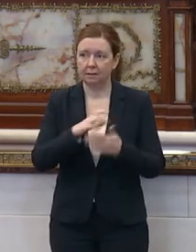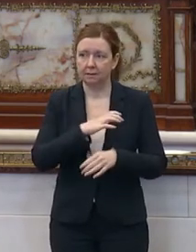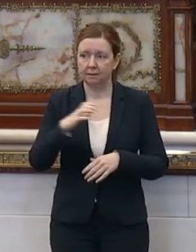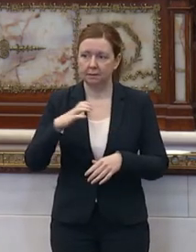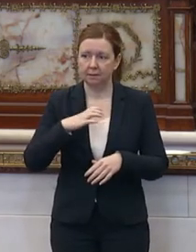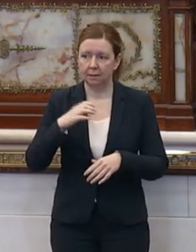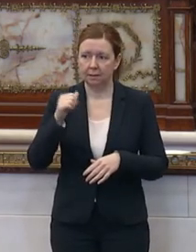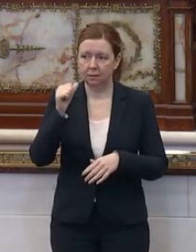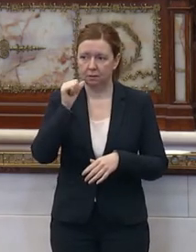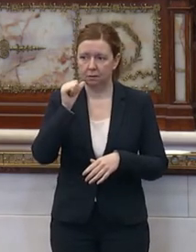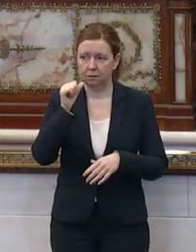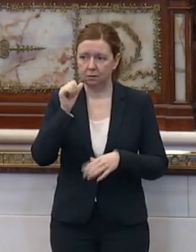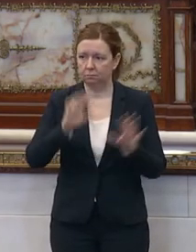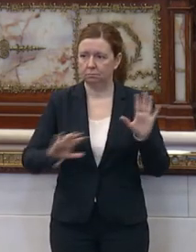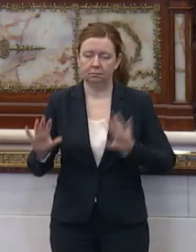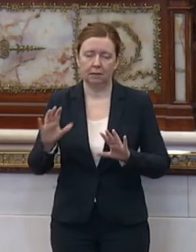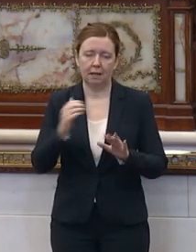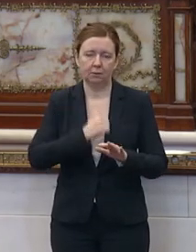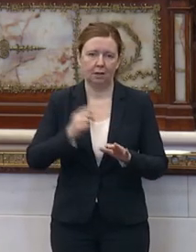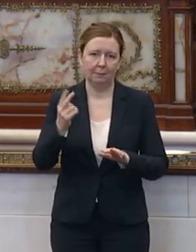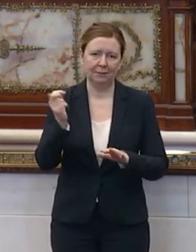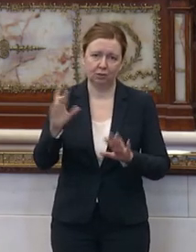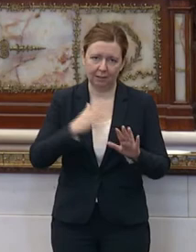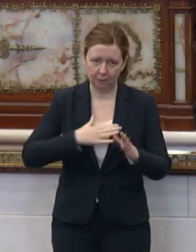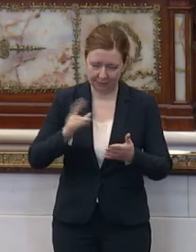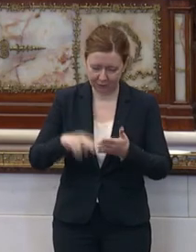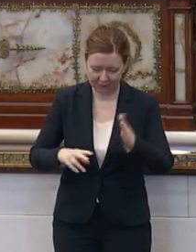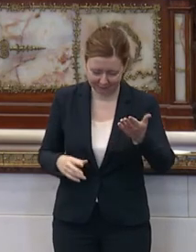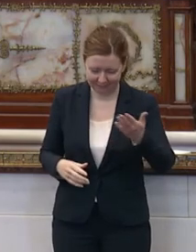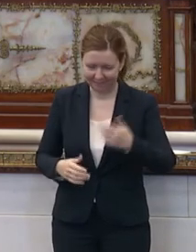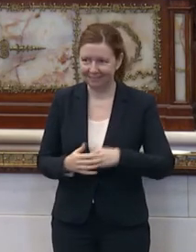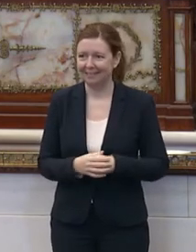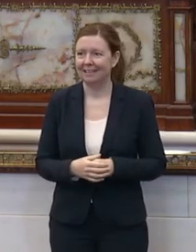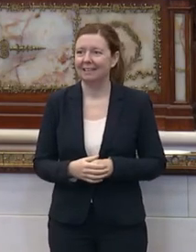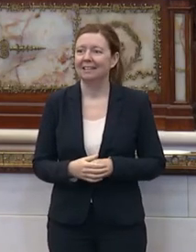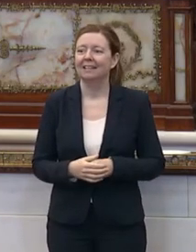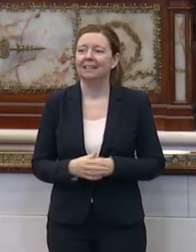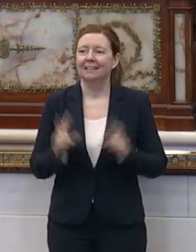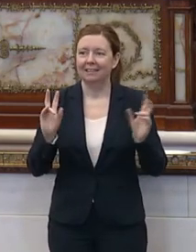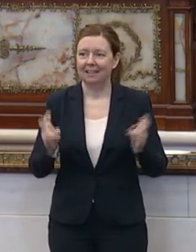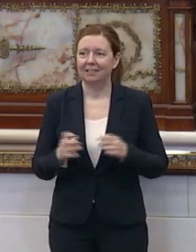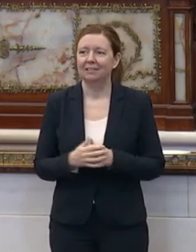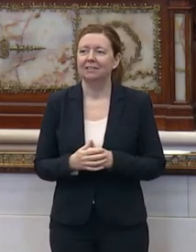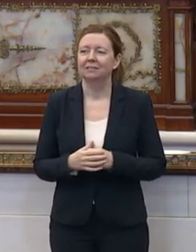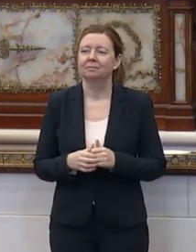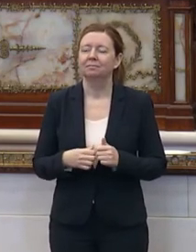recognizes Mr. Decker, please read those titles.